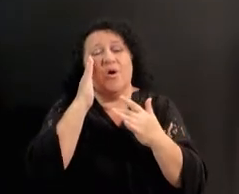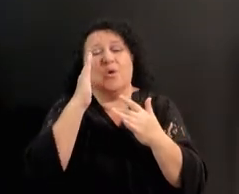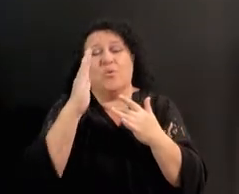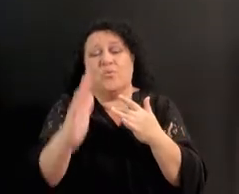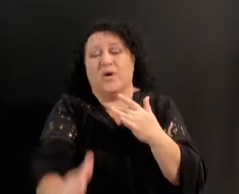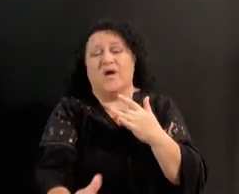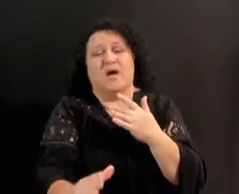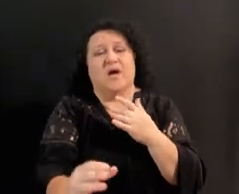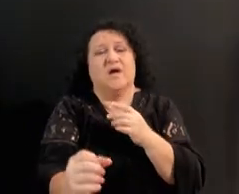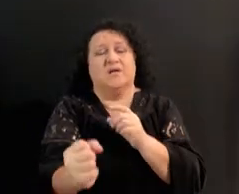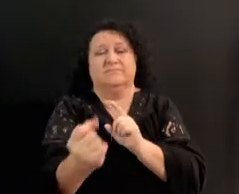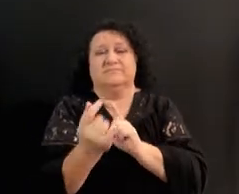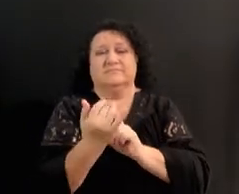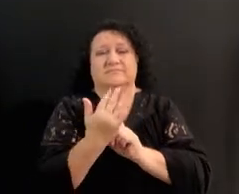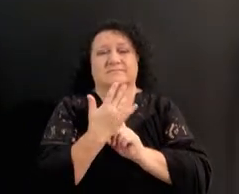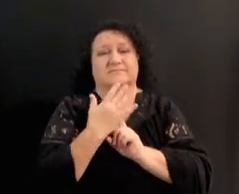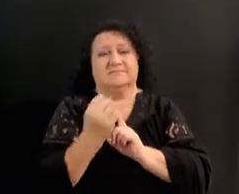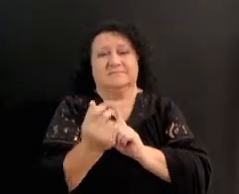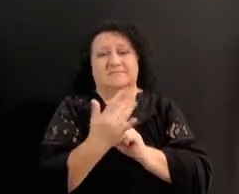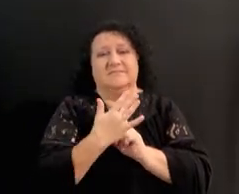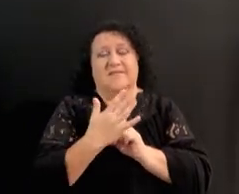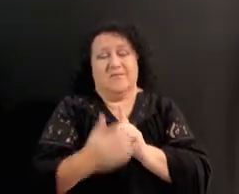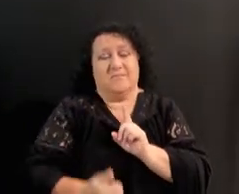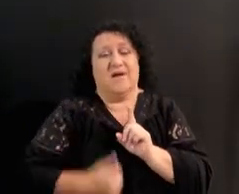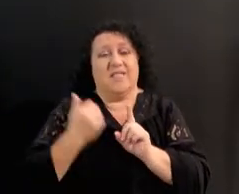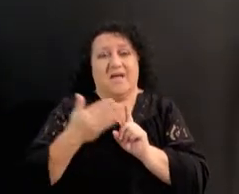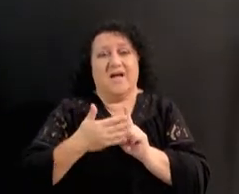the days of my life,